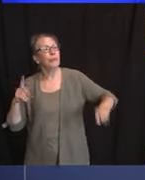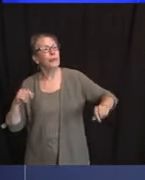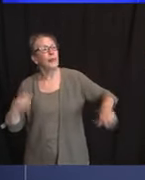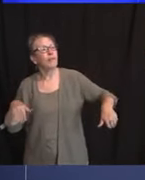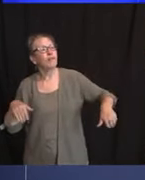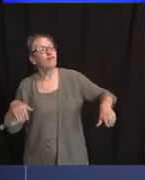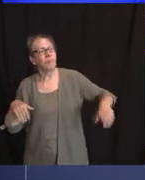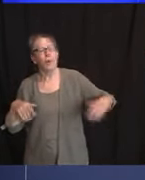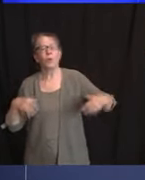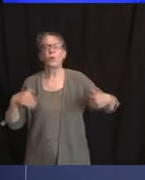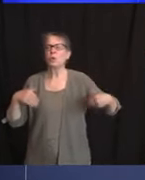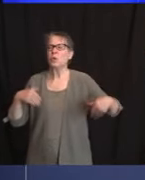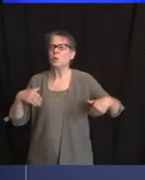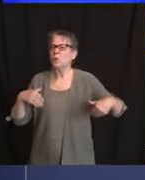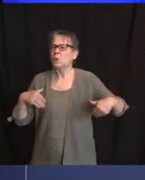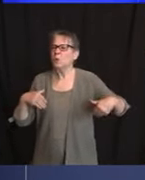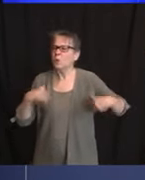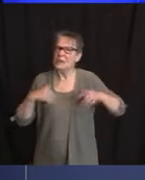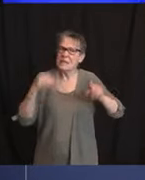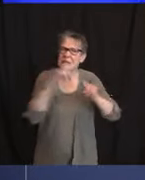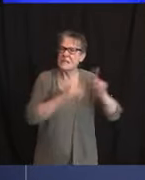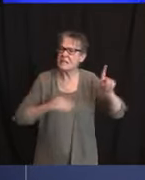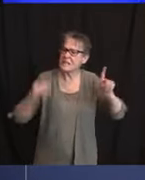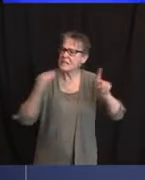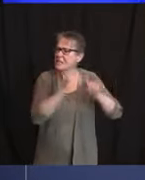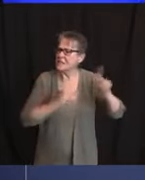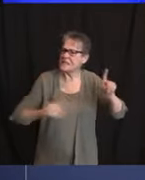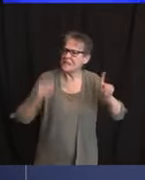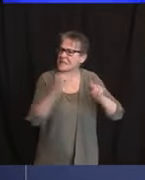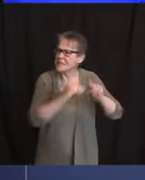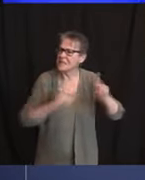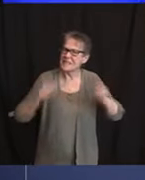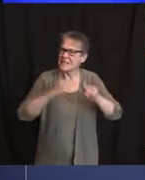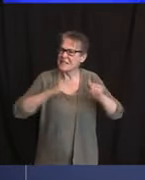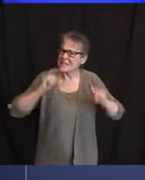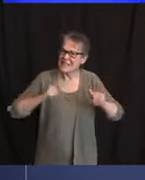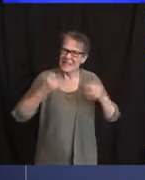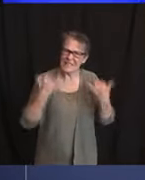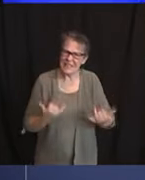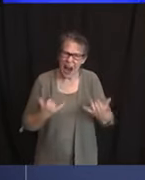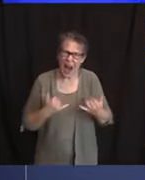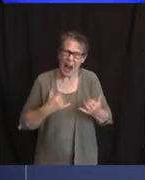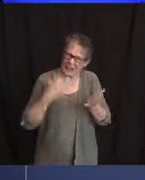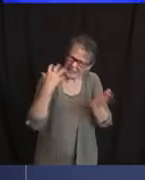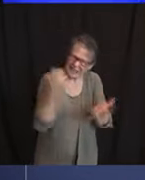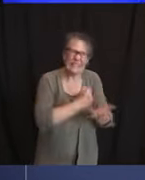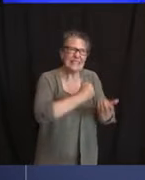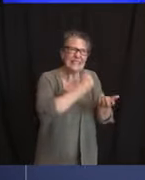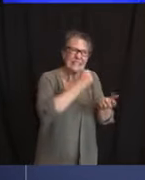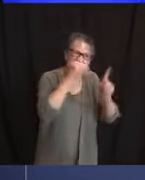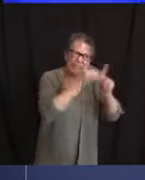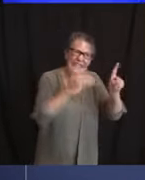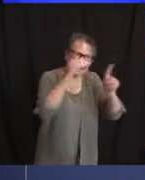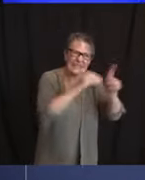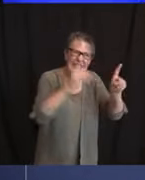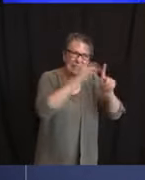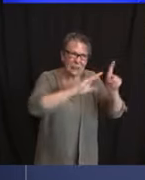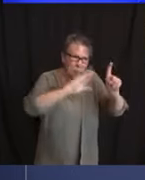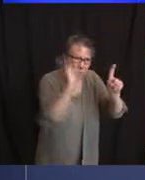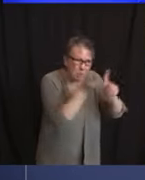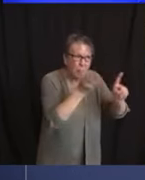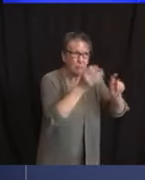where I began. After September 11th, we built a national intelligence system and homeland security system that has averted